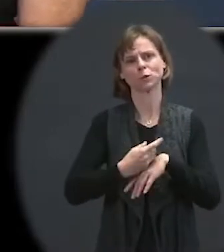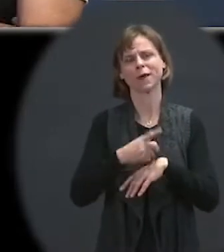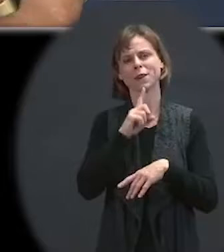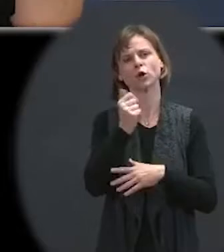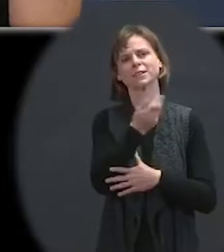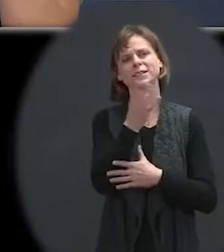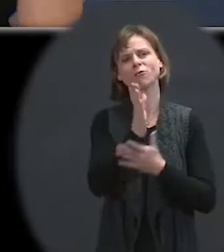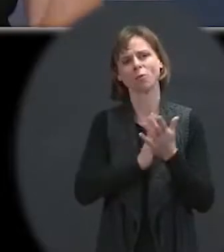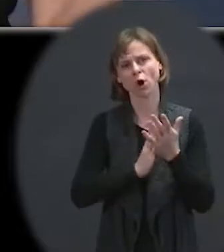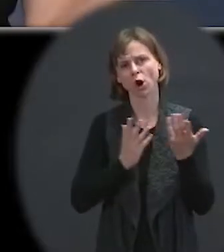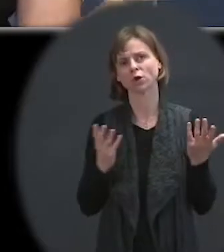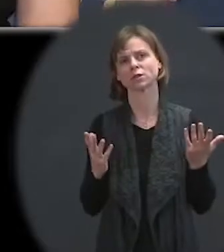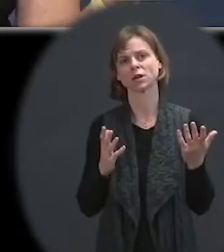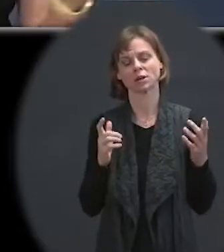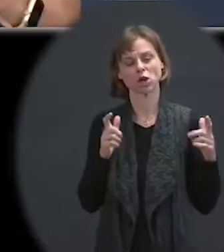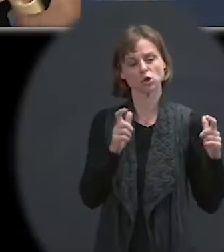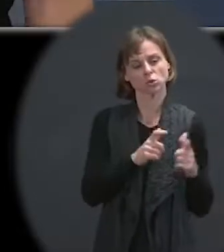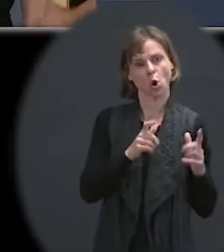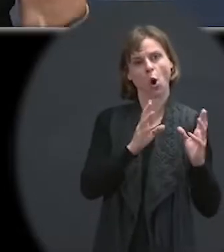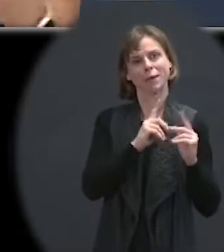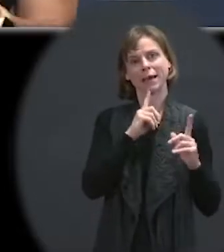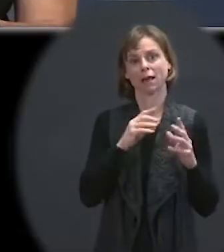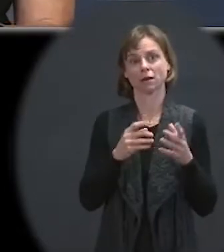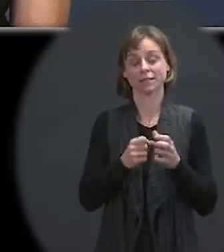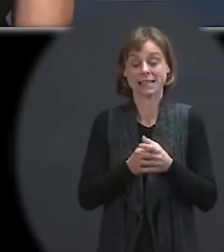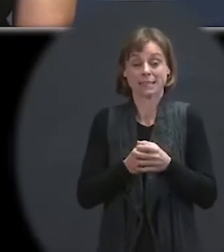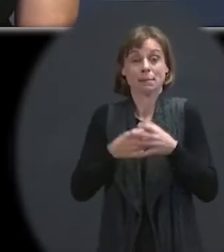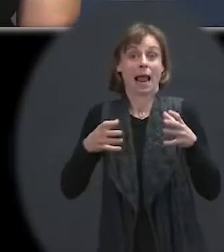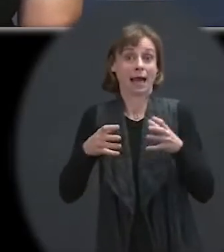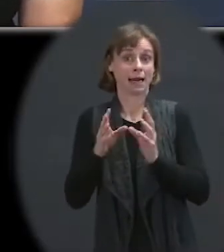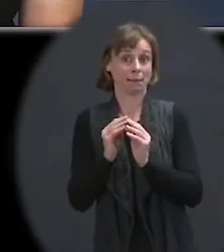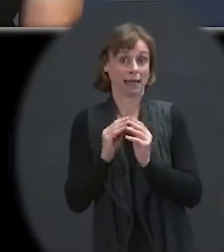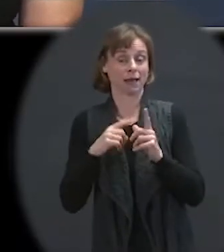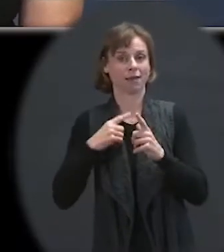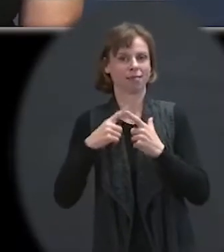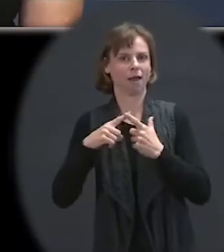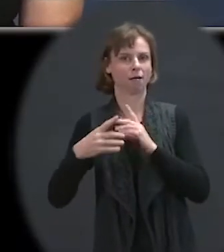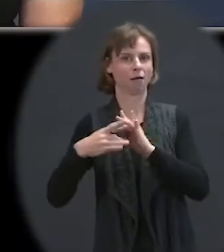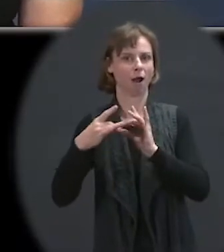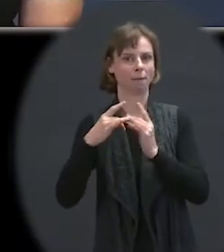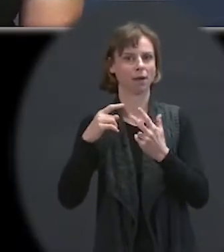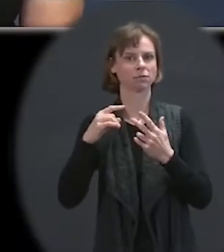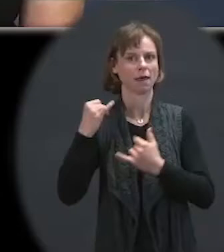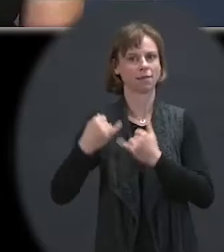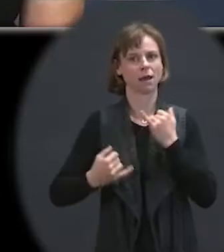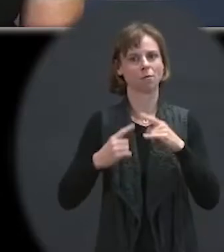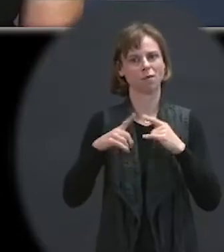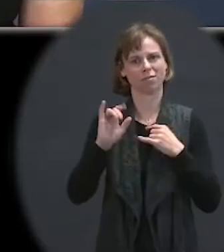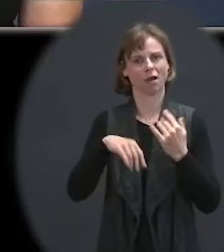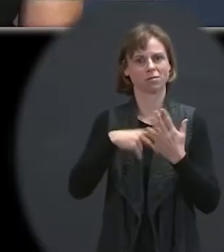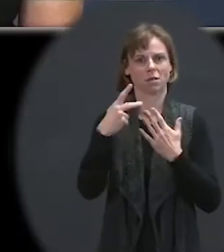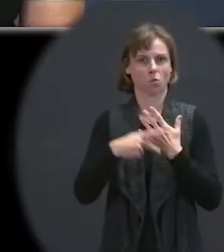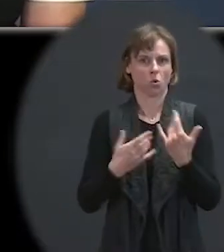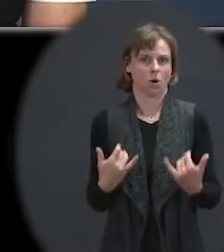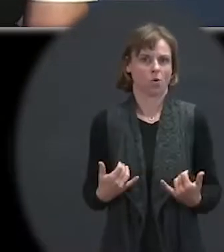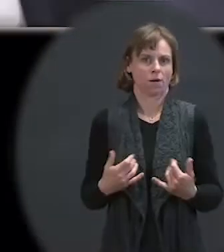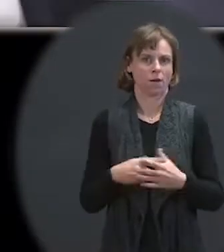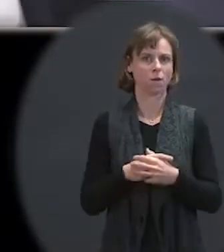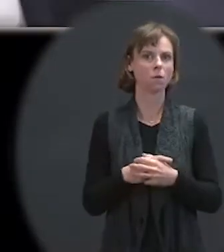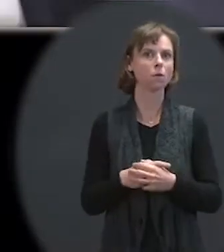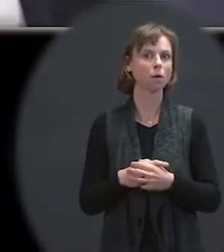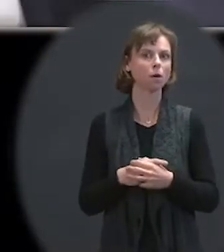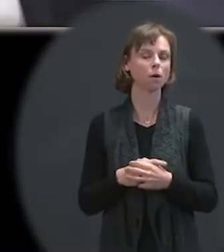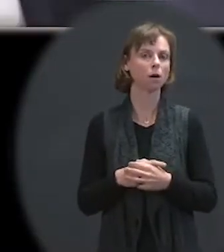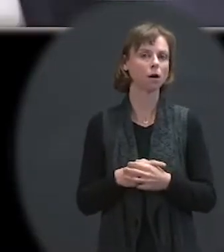as I noted, a smaller meeting, a more expanded meeting, and then some comments at the end, but that's the program at this point in time. Will you commit to it for